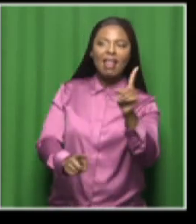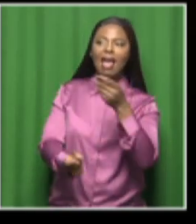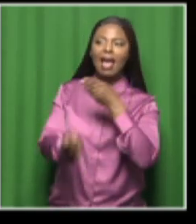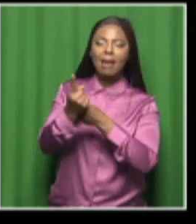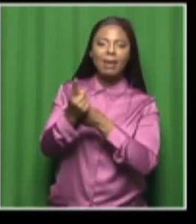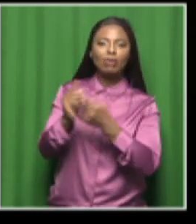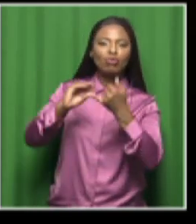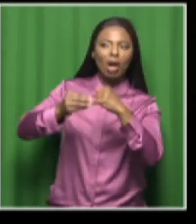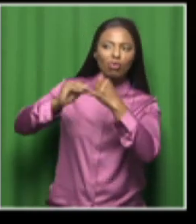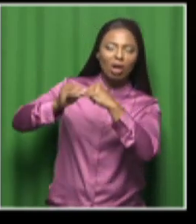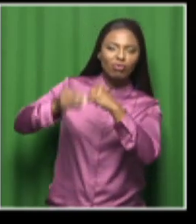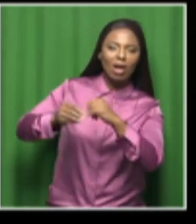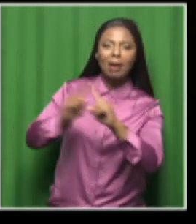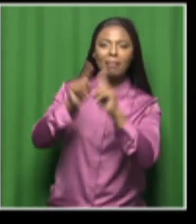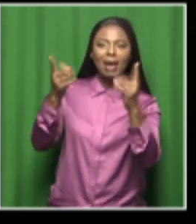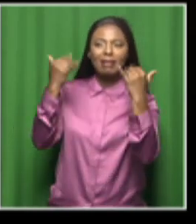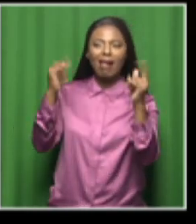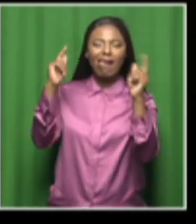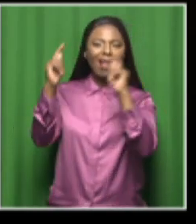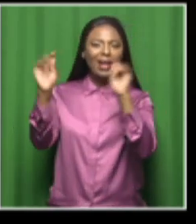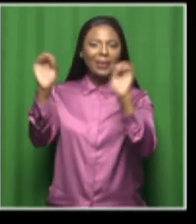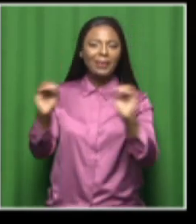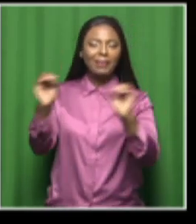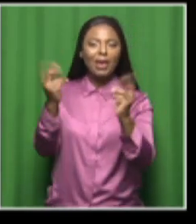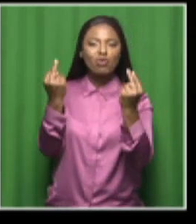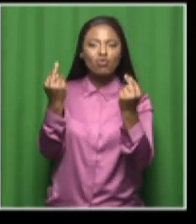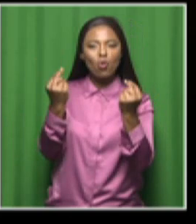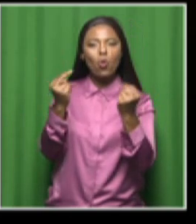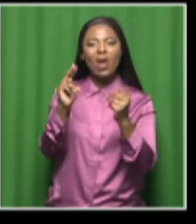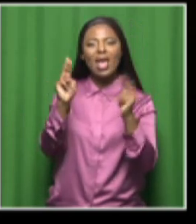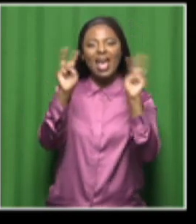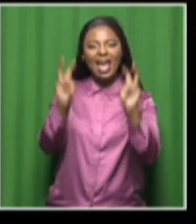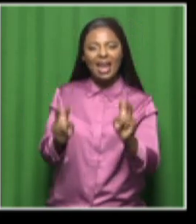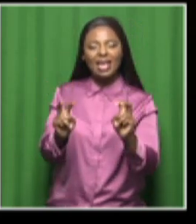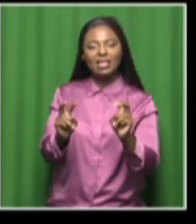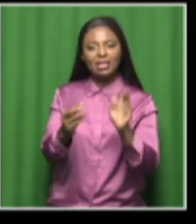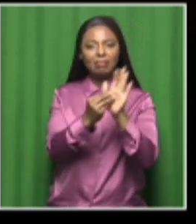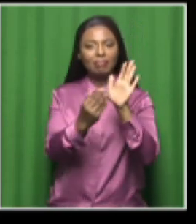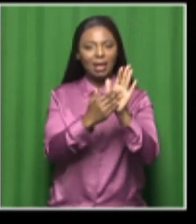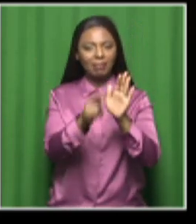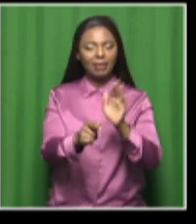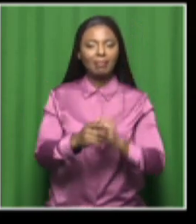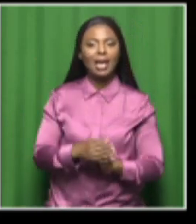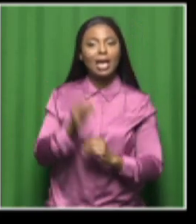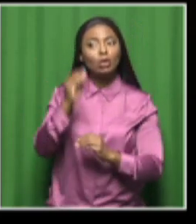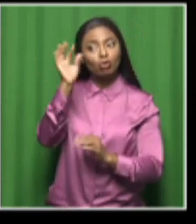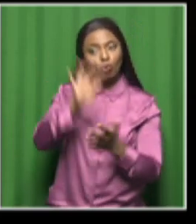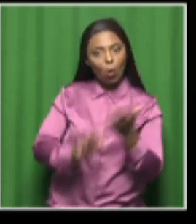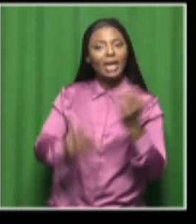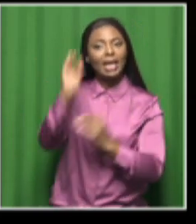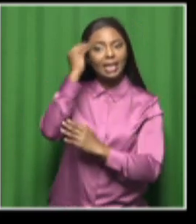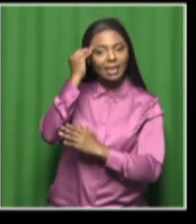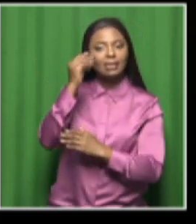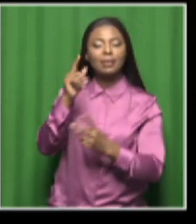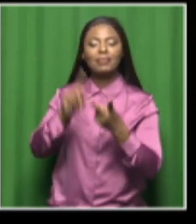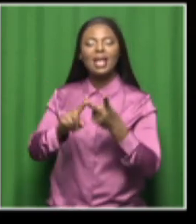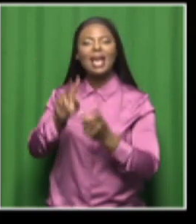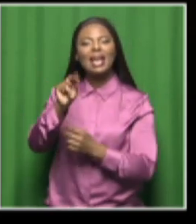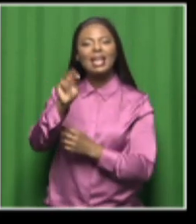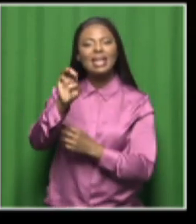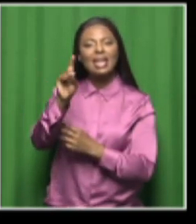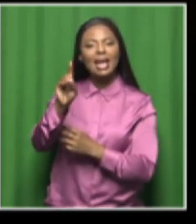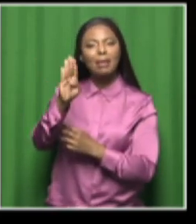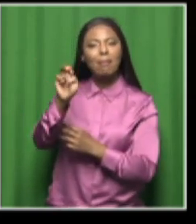to diversify into the lucrative renewable energy market. That was a very, very interesting story. And then finally, Nedbank adds to